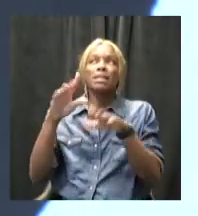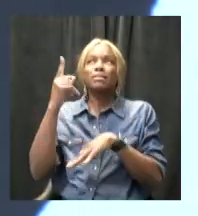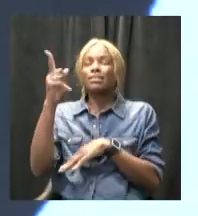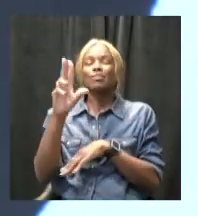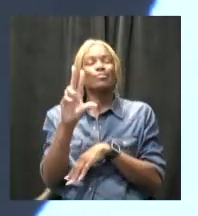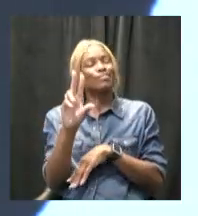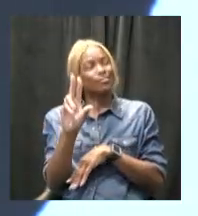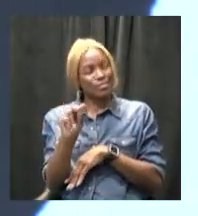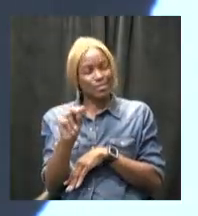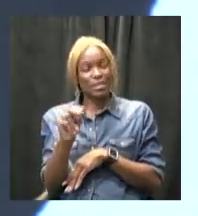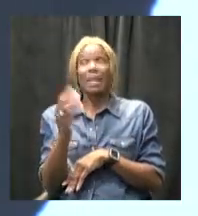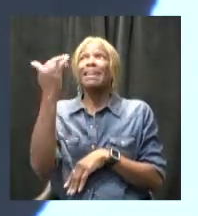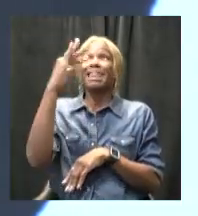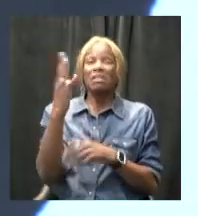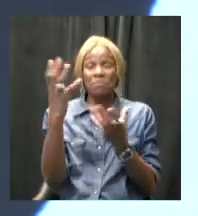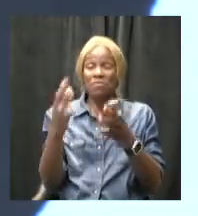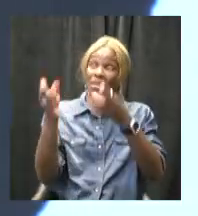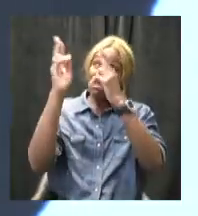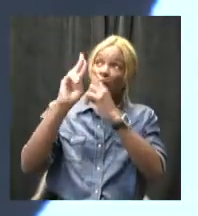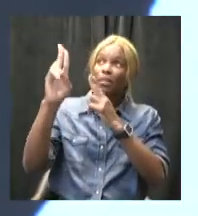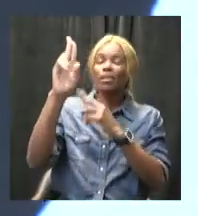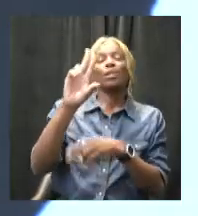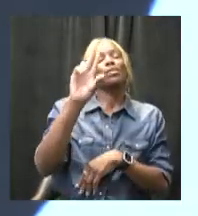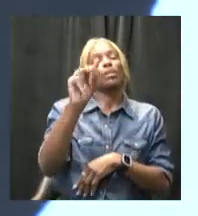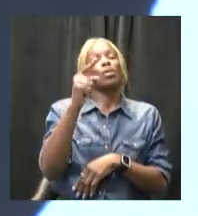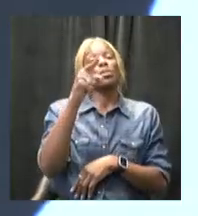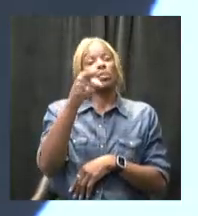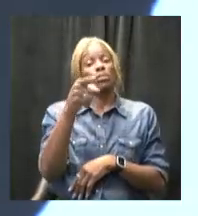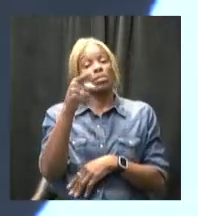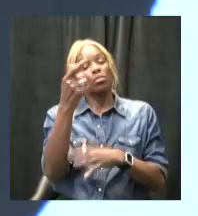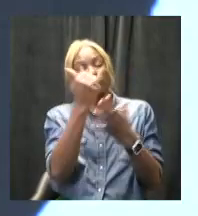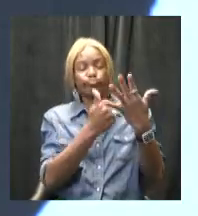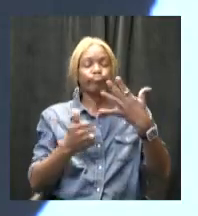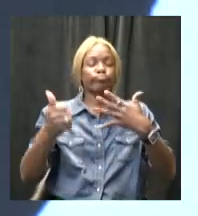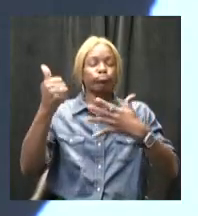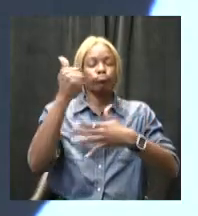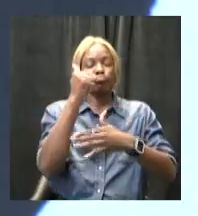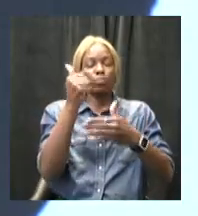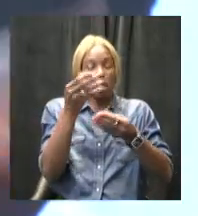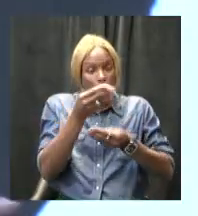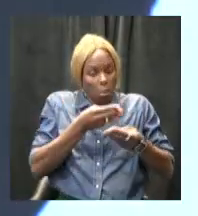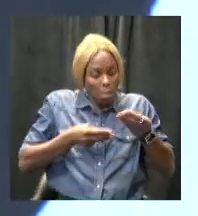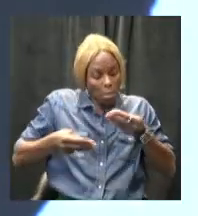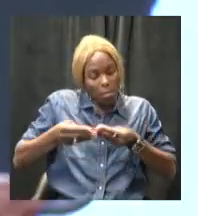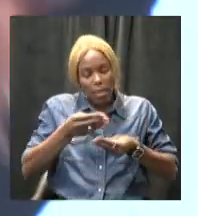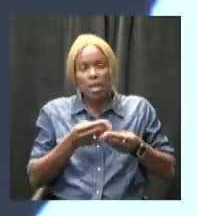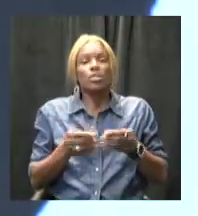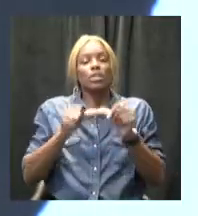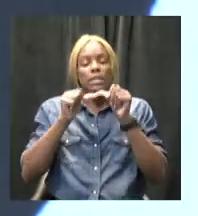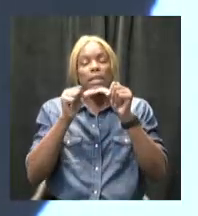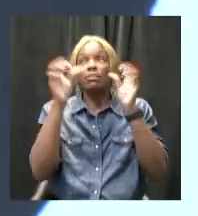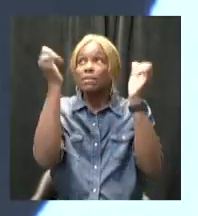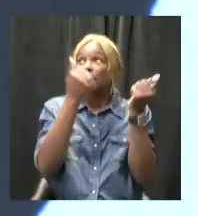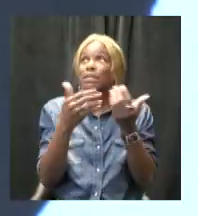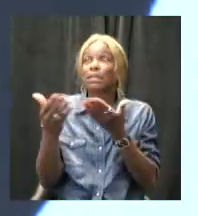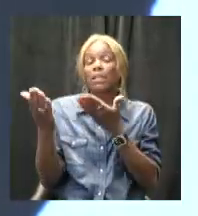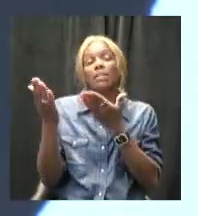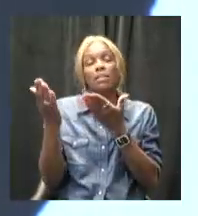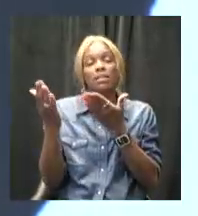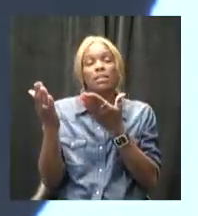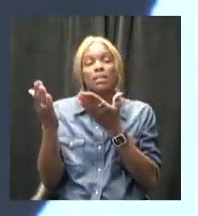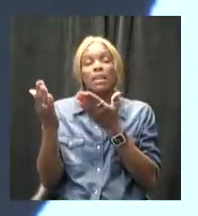God, I want to honor you, and you kept him on your budget, and you kept on giving, and as you gave, God's ministry